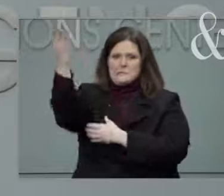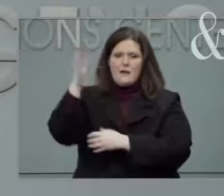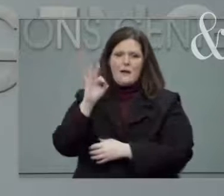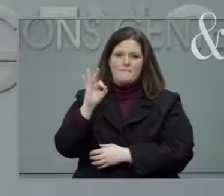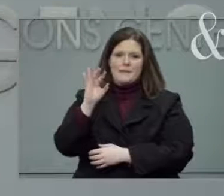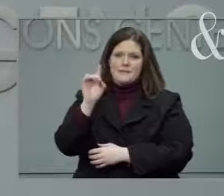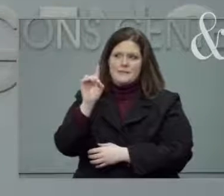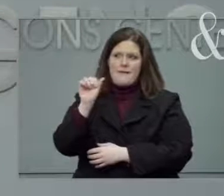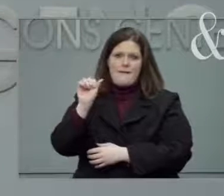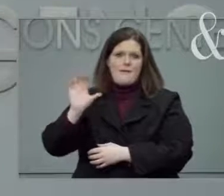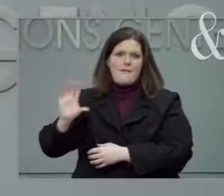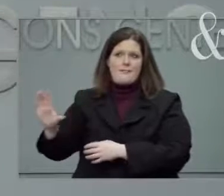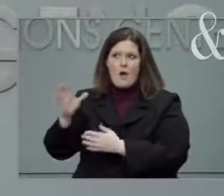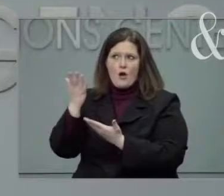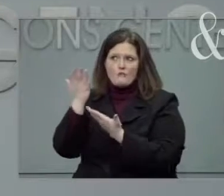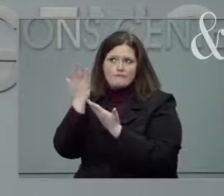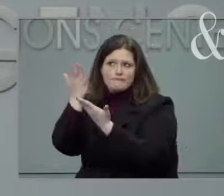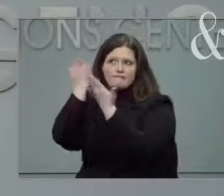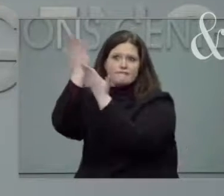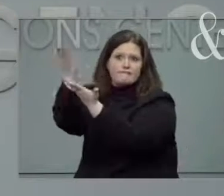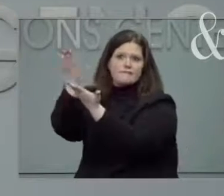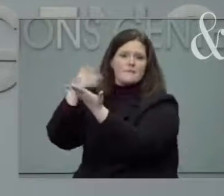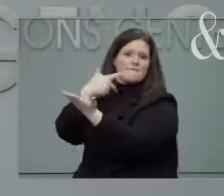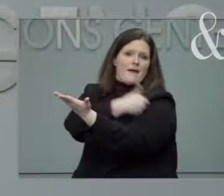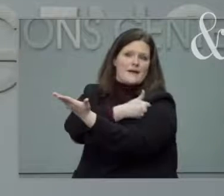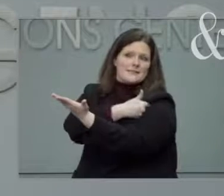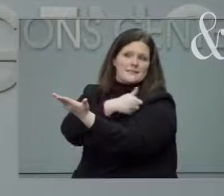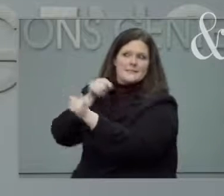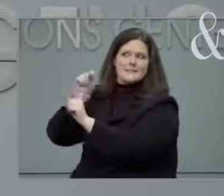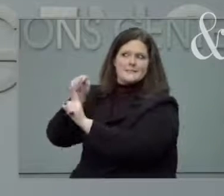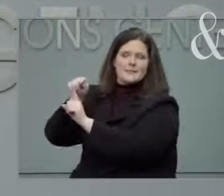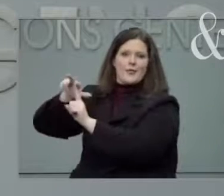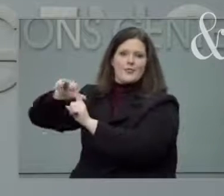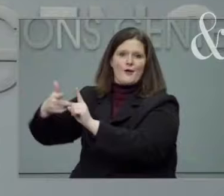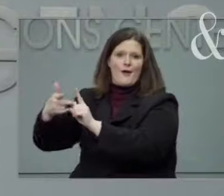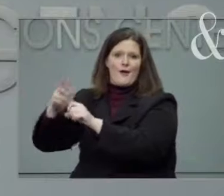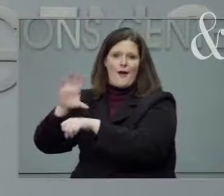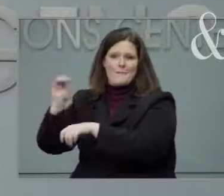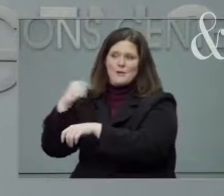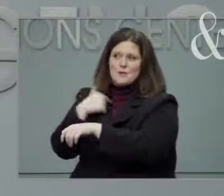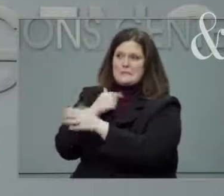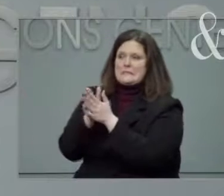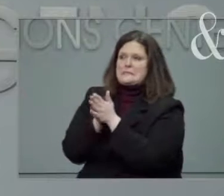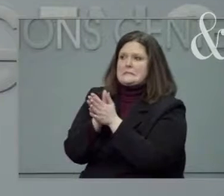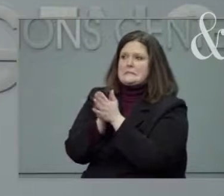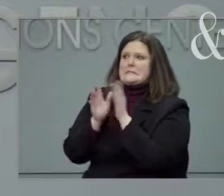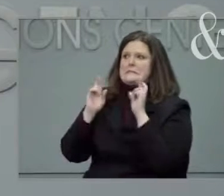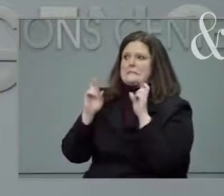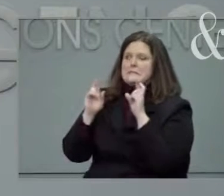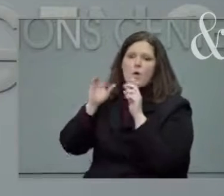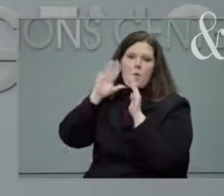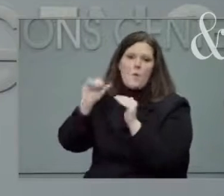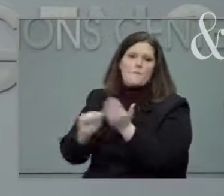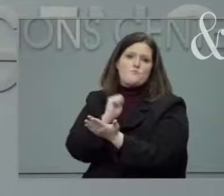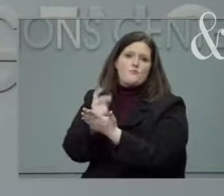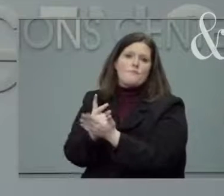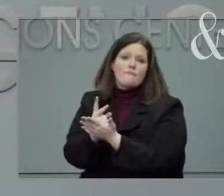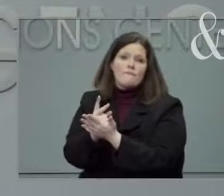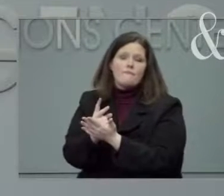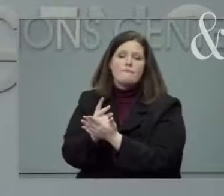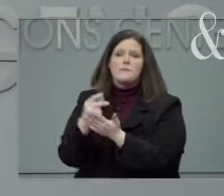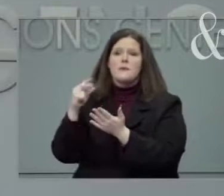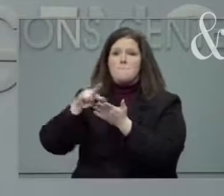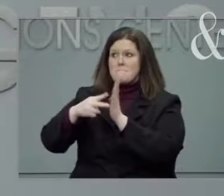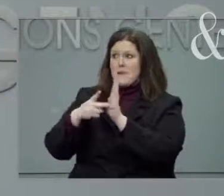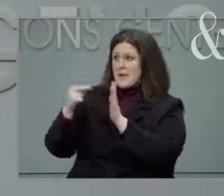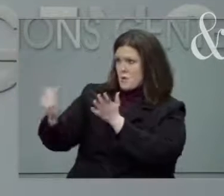supply of vaccine just at a time where we definitely need it. We want to get to more people. So we're looking forward to having